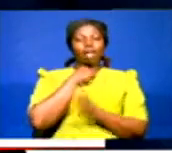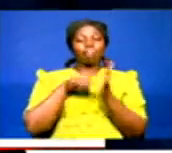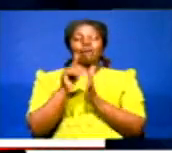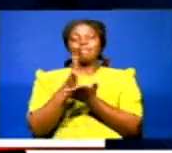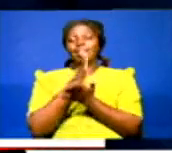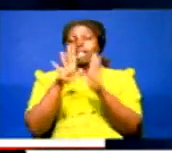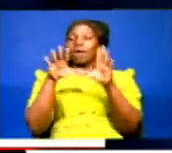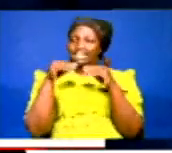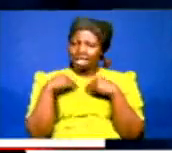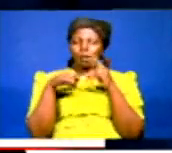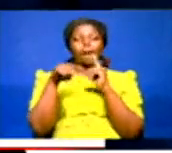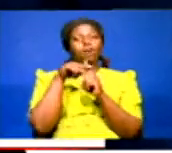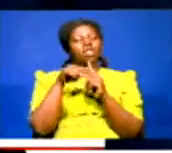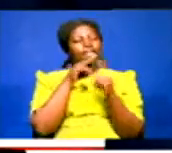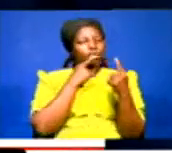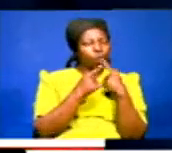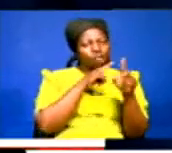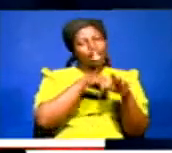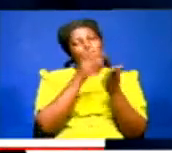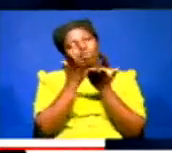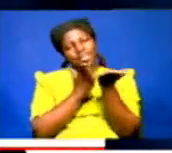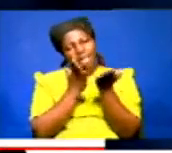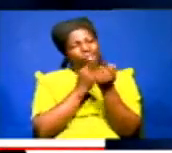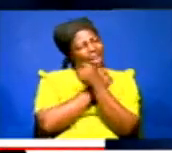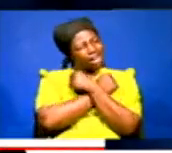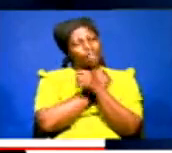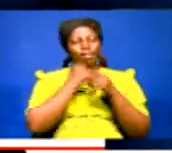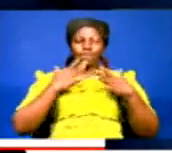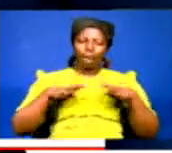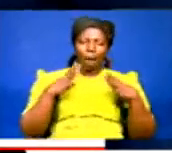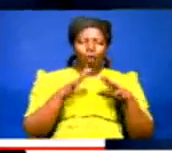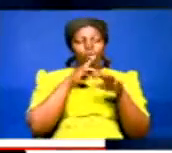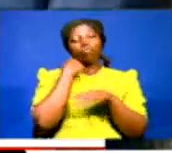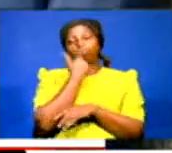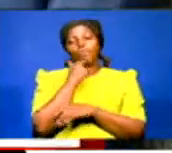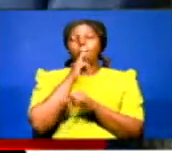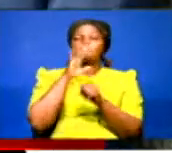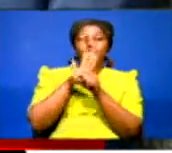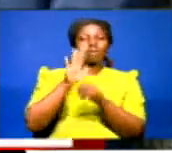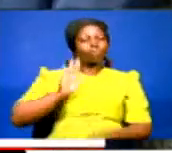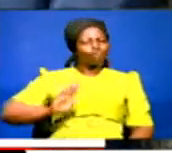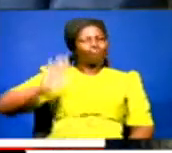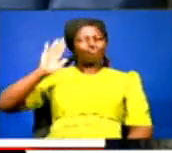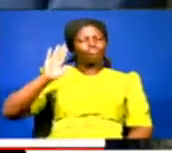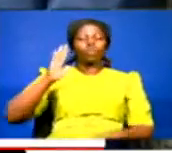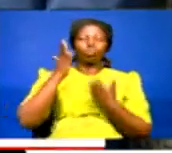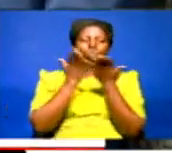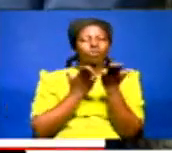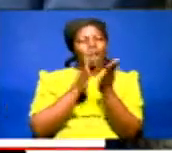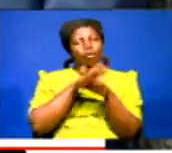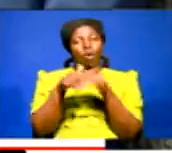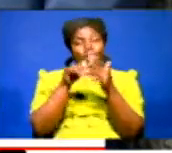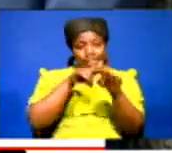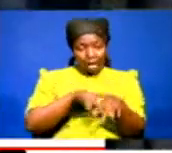we serve the beloved citizens who we took an oath to diligently serve. Nakhumicha at the same time called on the